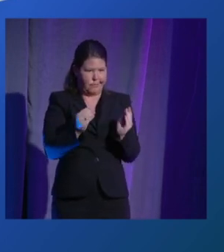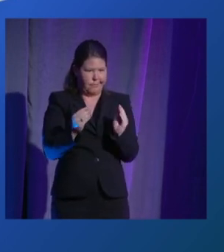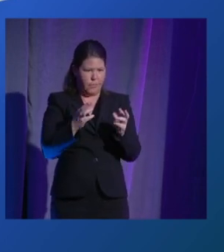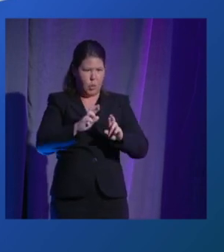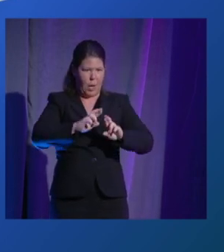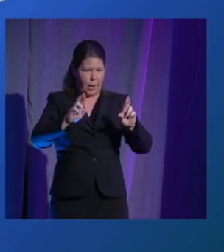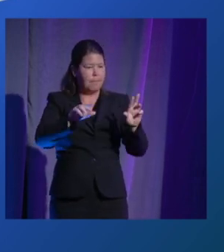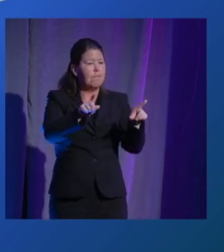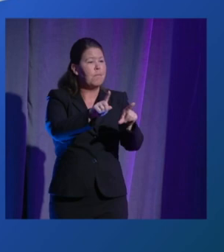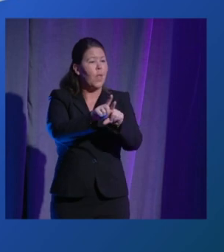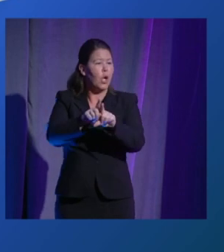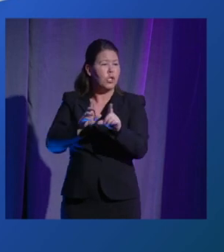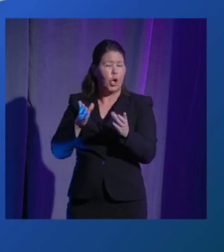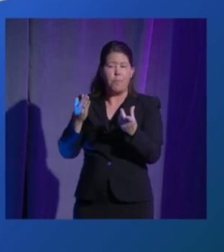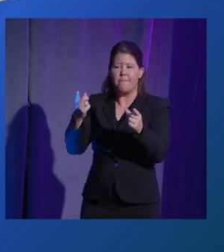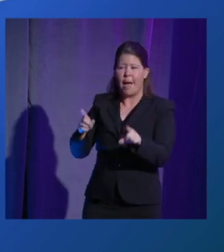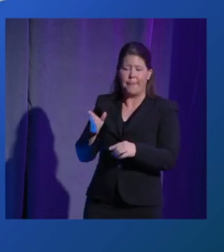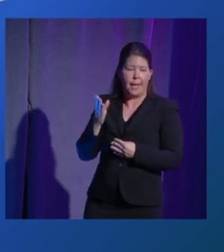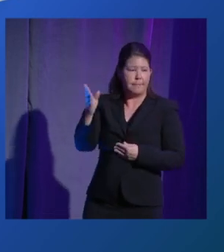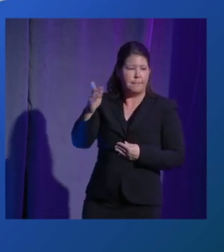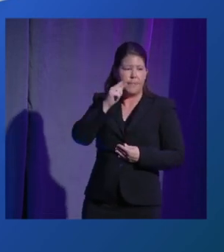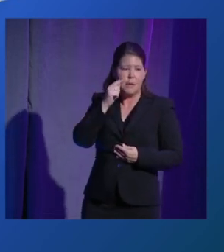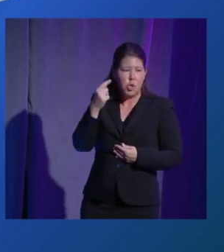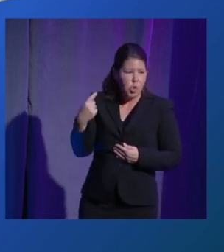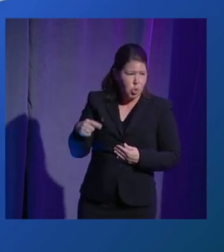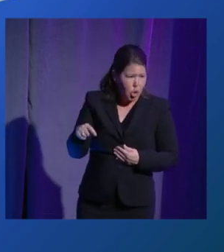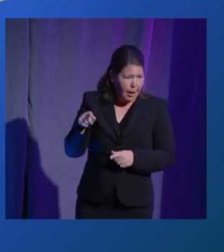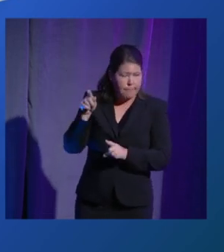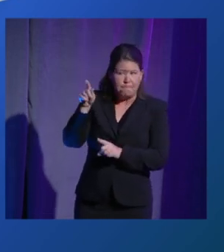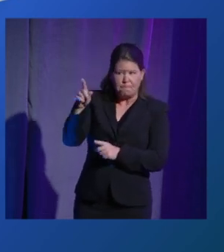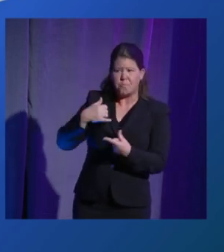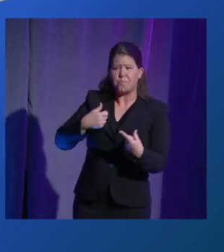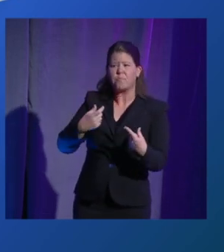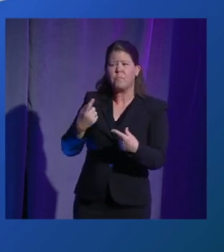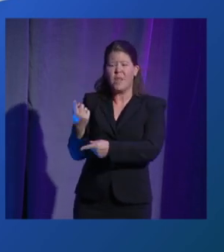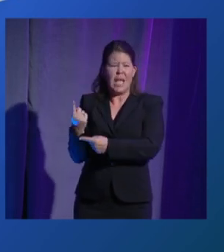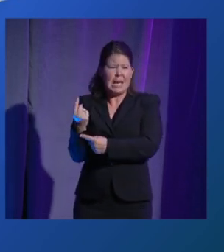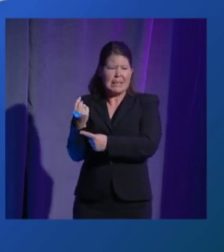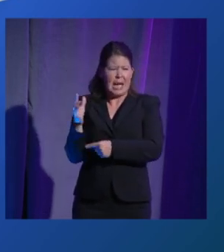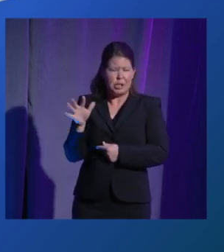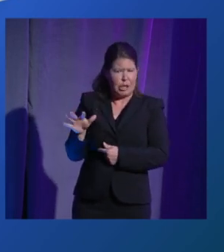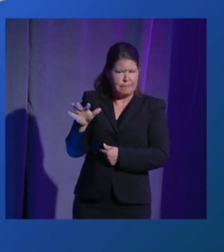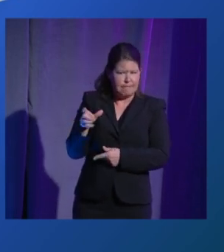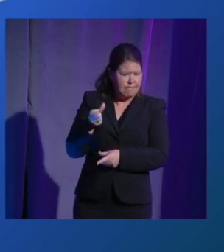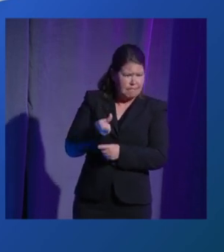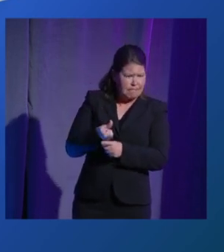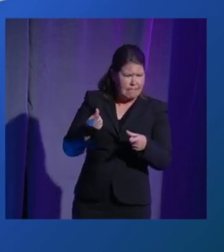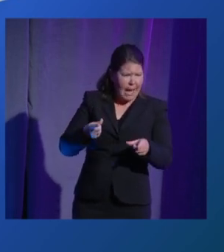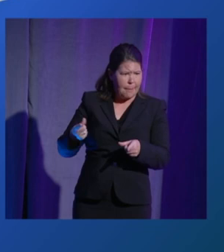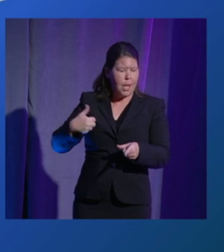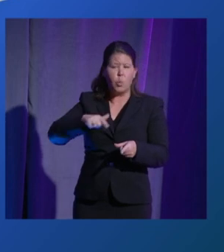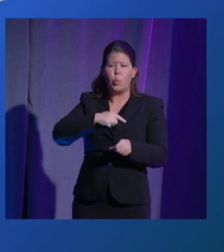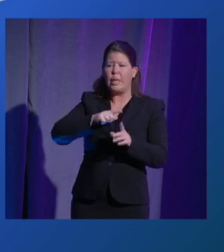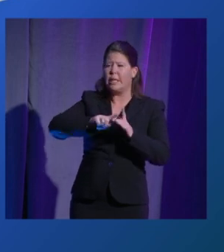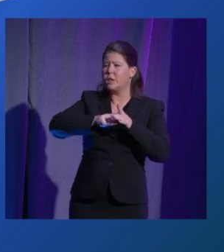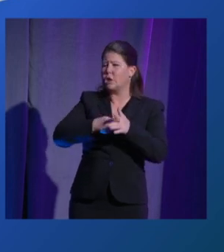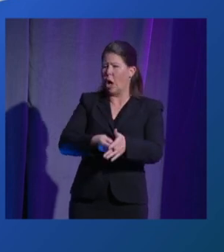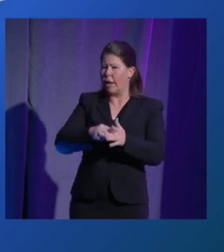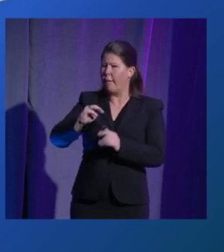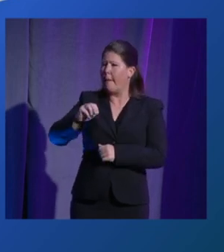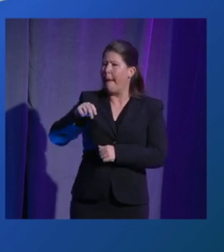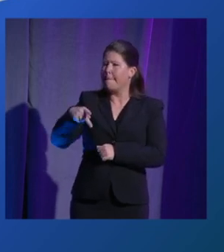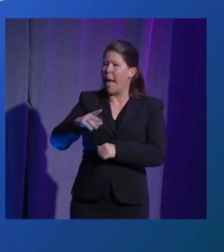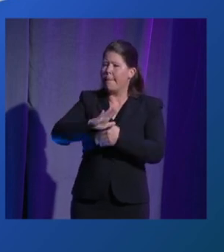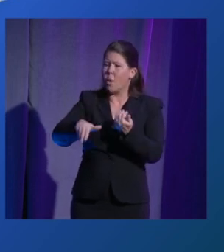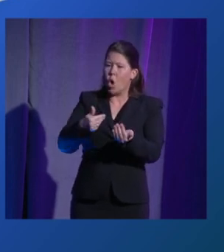Ukraine at some point last year we worked on a project that sought to map all the grain storage facilities across Ukraine so that we